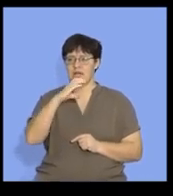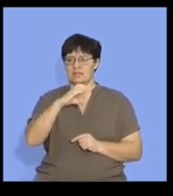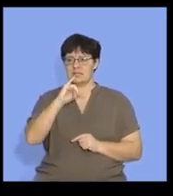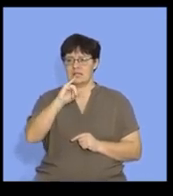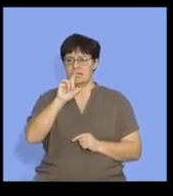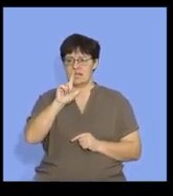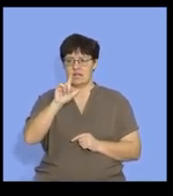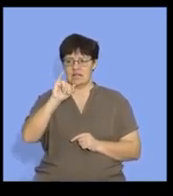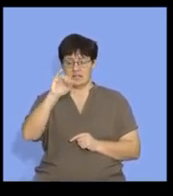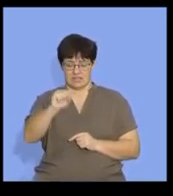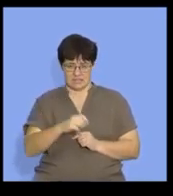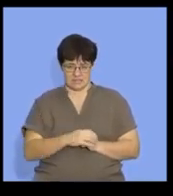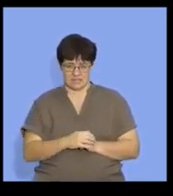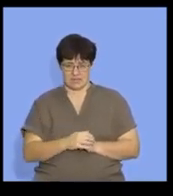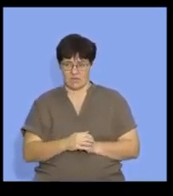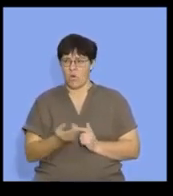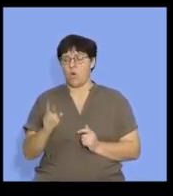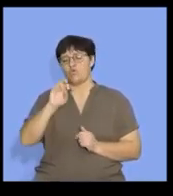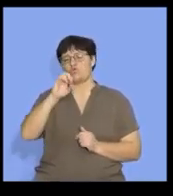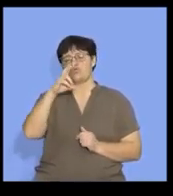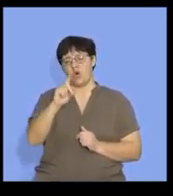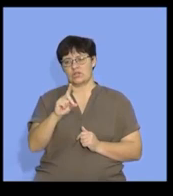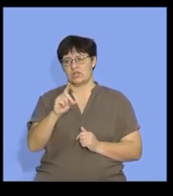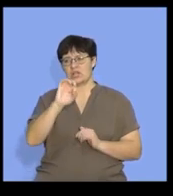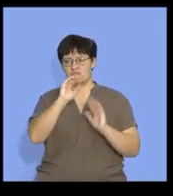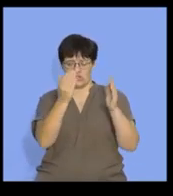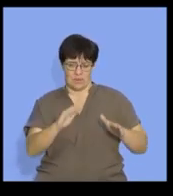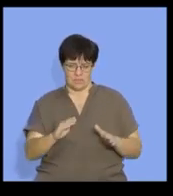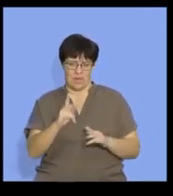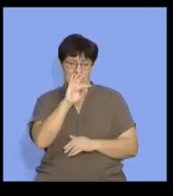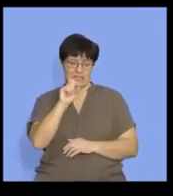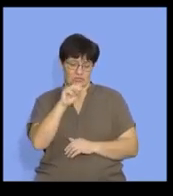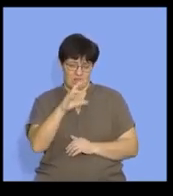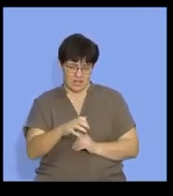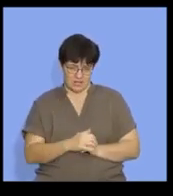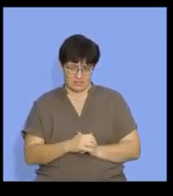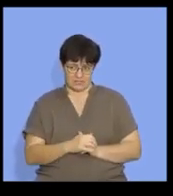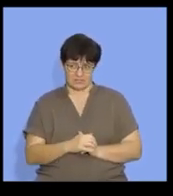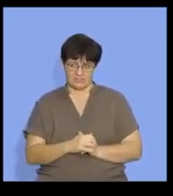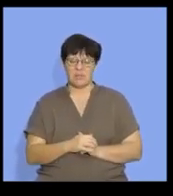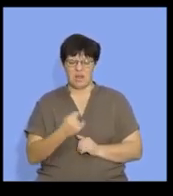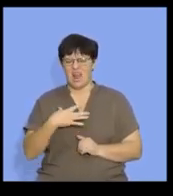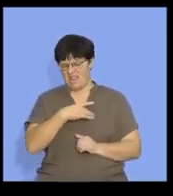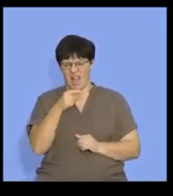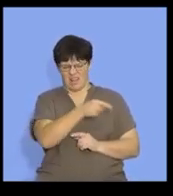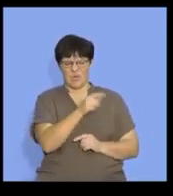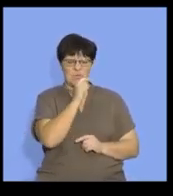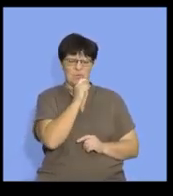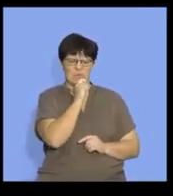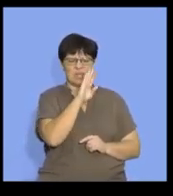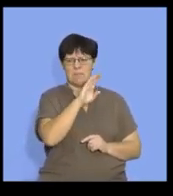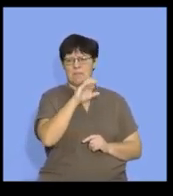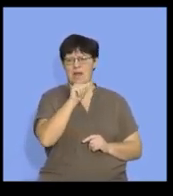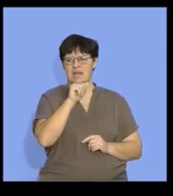bacillus, or a rod-shaped bacteria. But we do prefer if you were